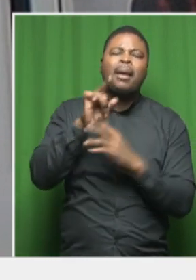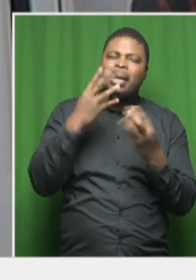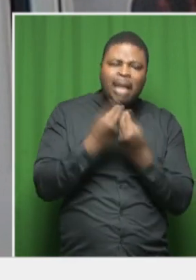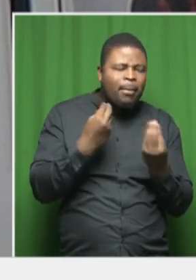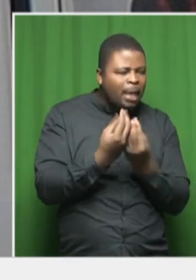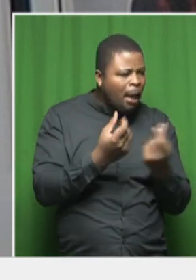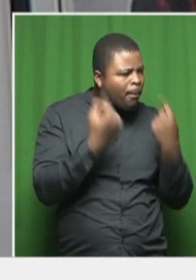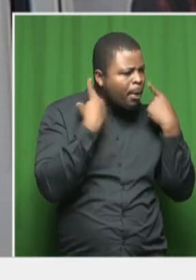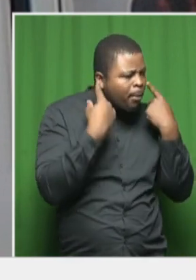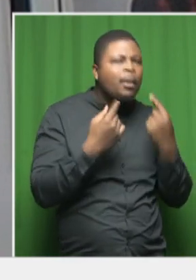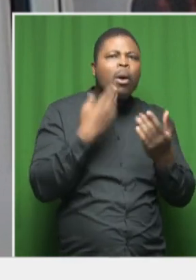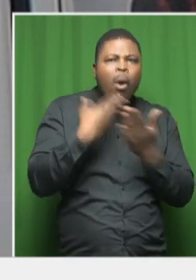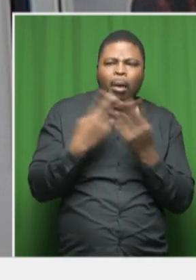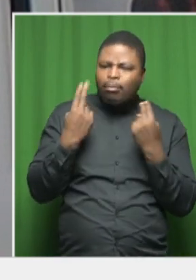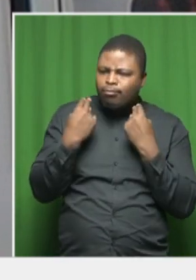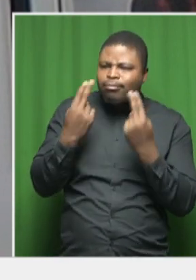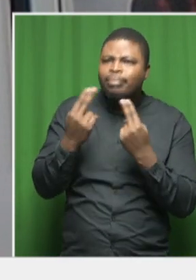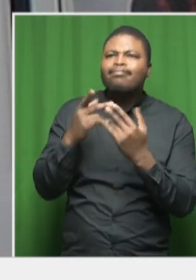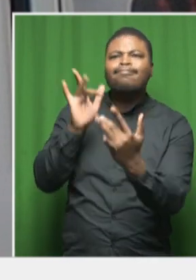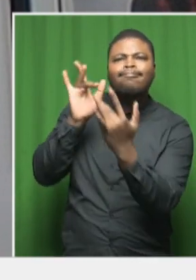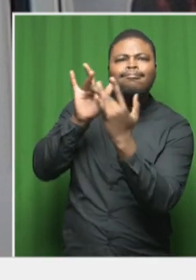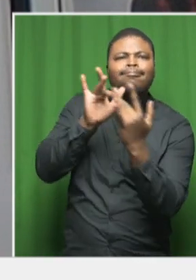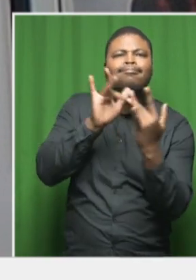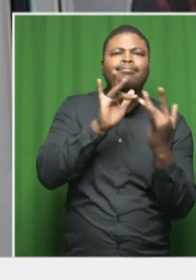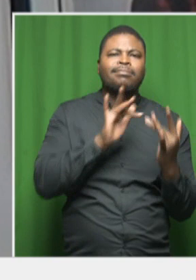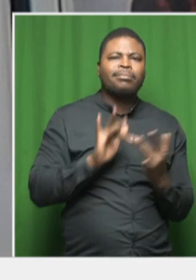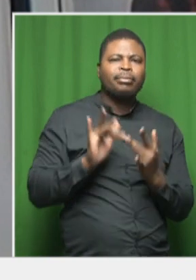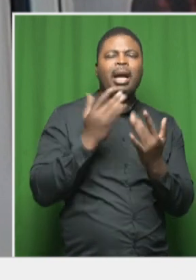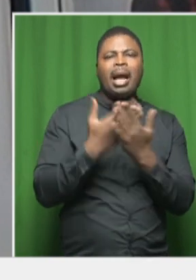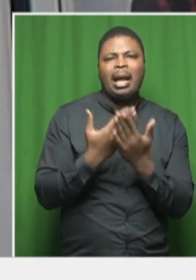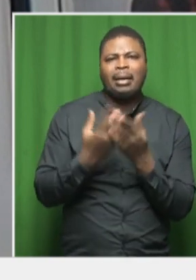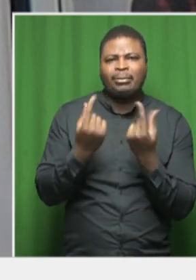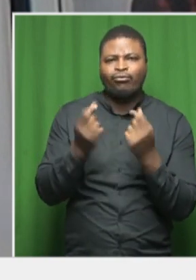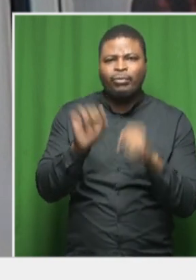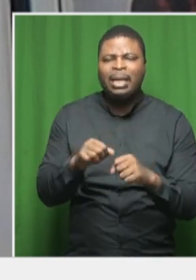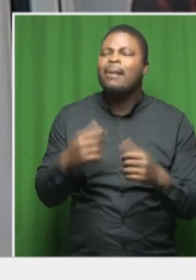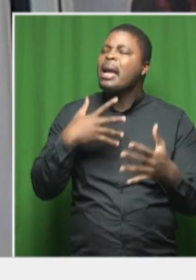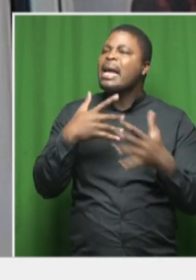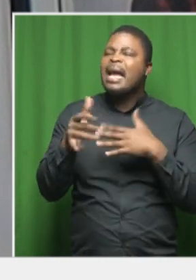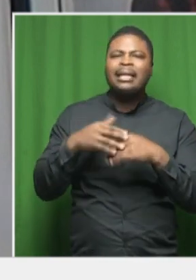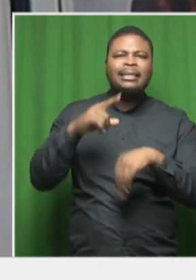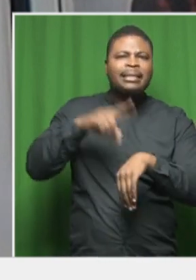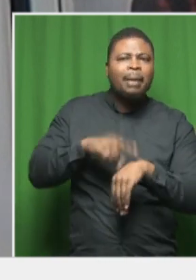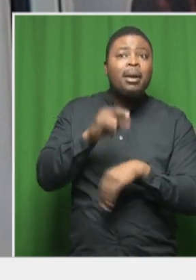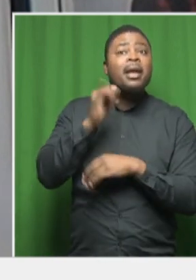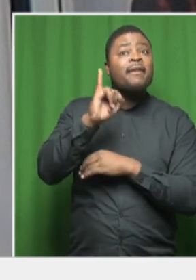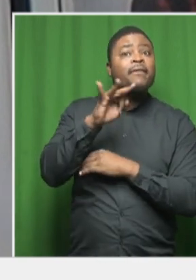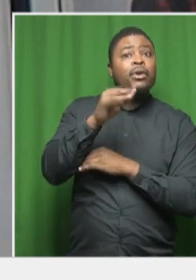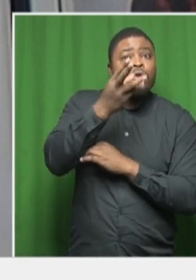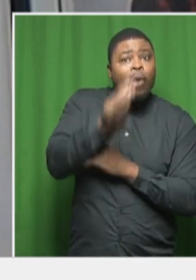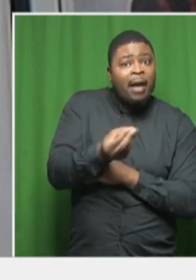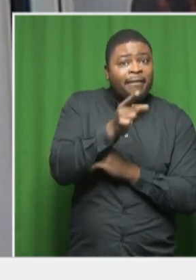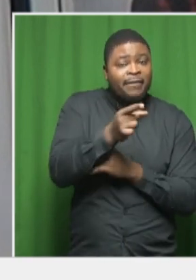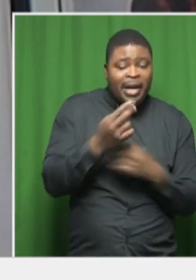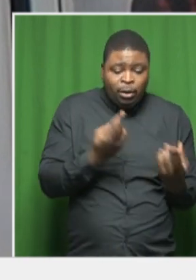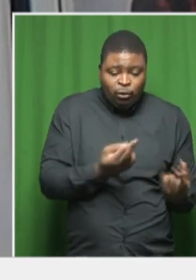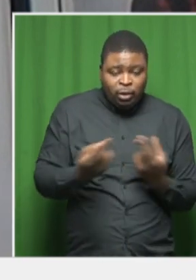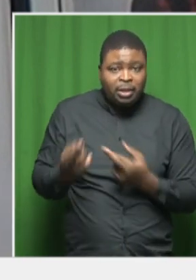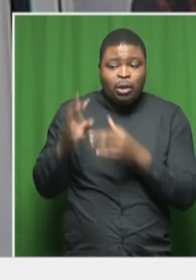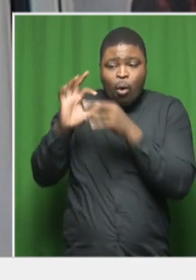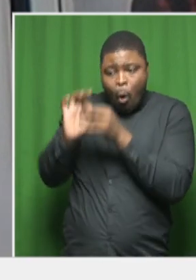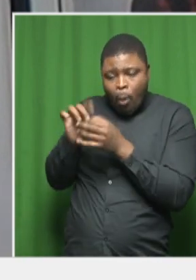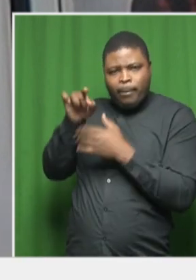is quite easy, that you can do at any time. If you do have resources at home, it can be done at